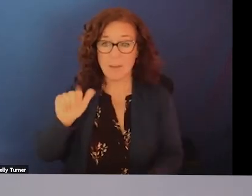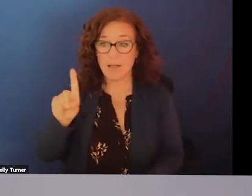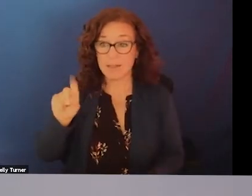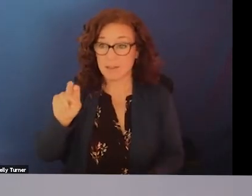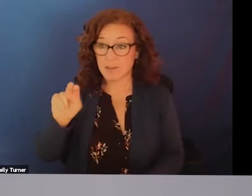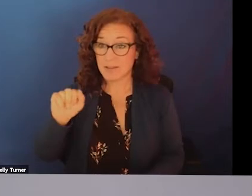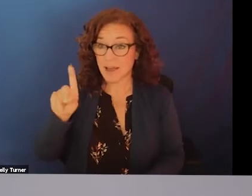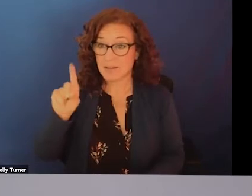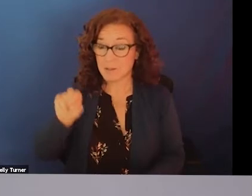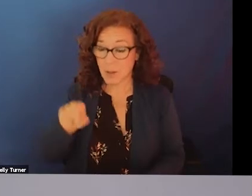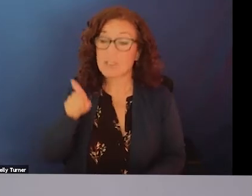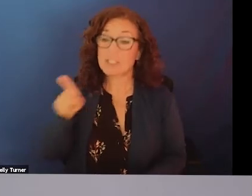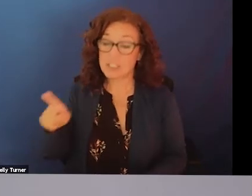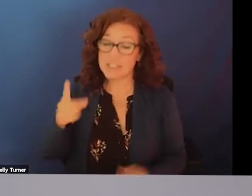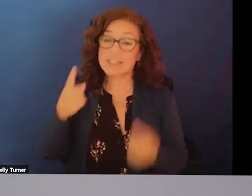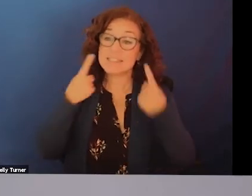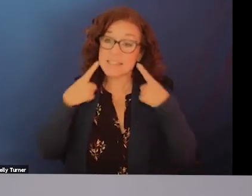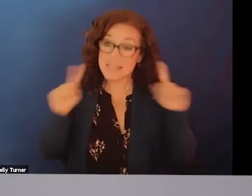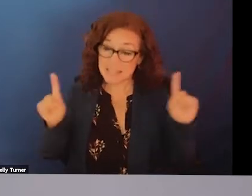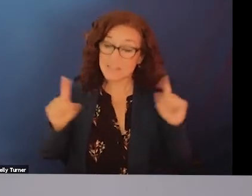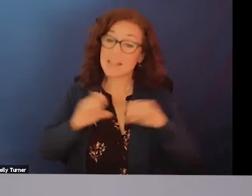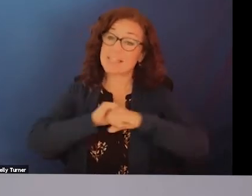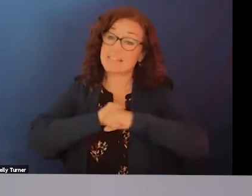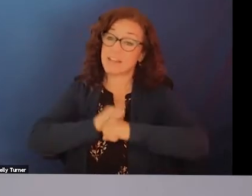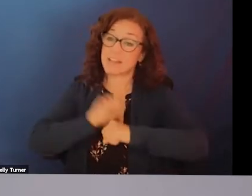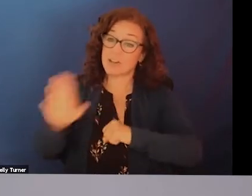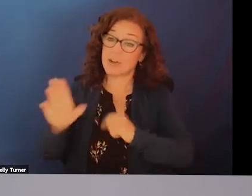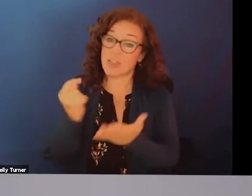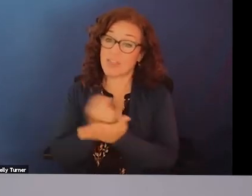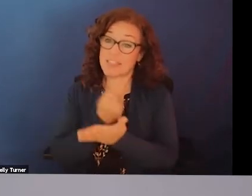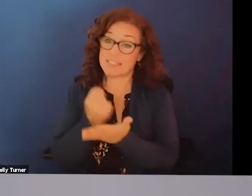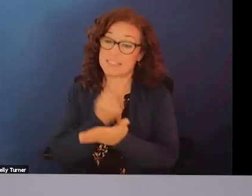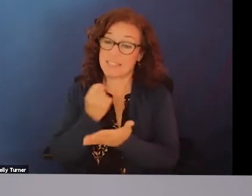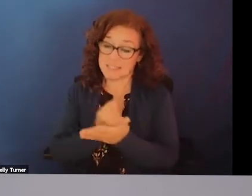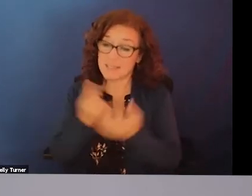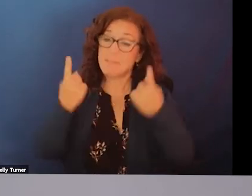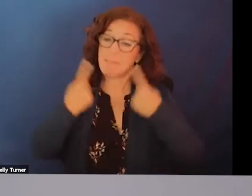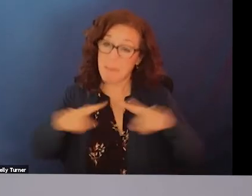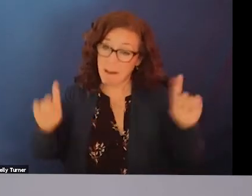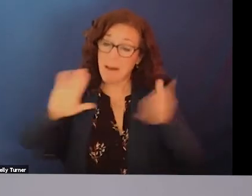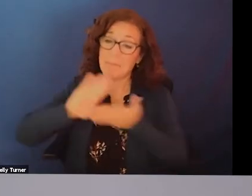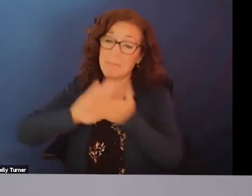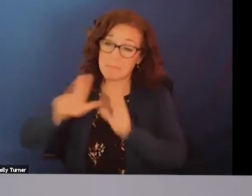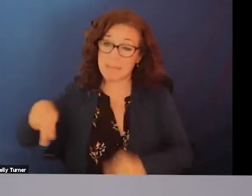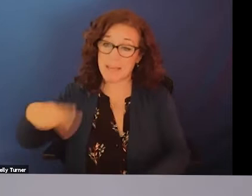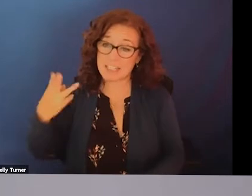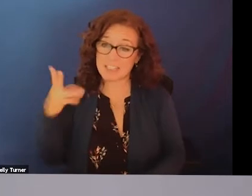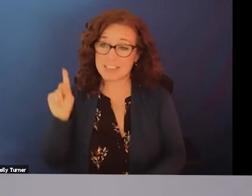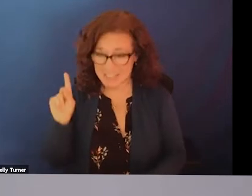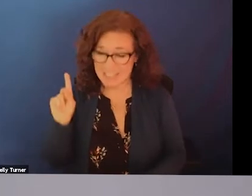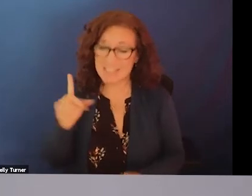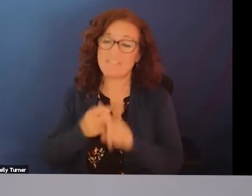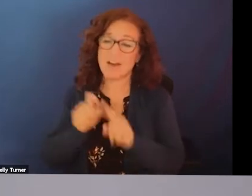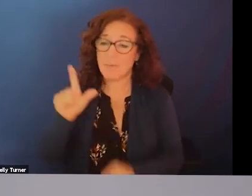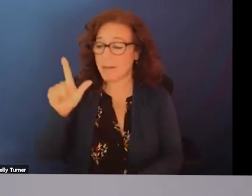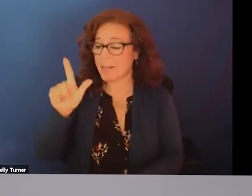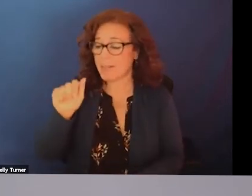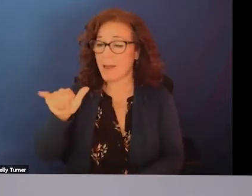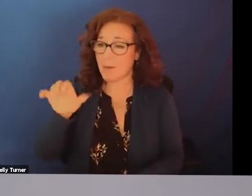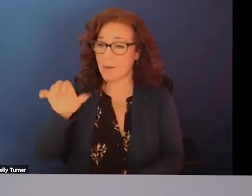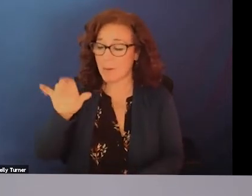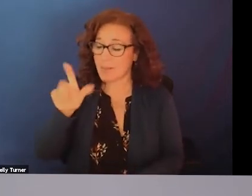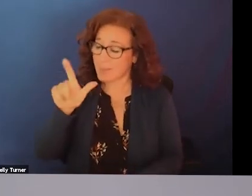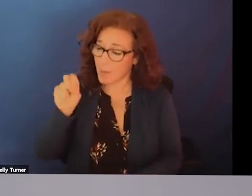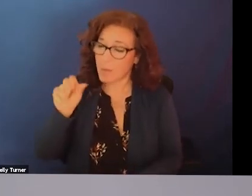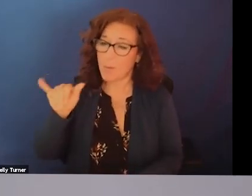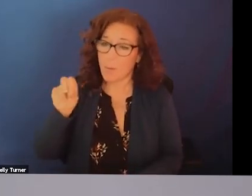defended her thesis this month and officially has earned a doctorate of education from Loyola Marymount University.